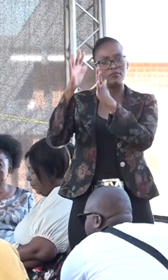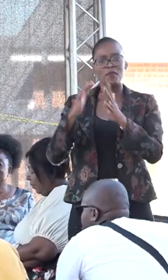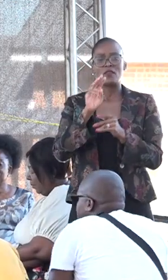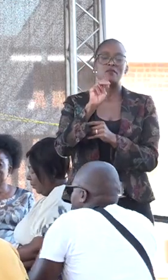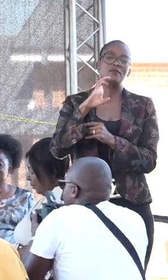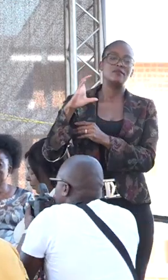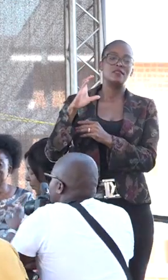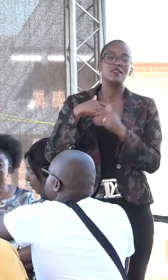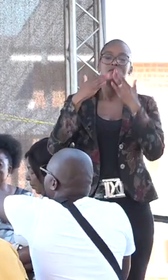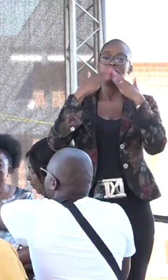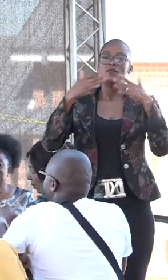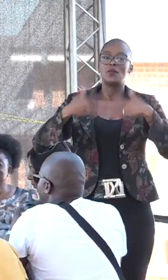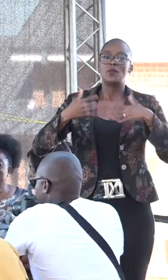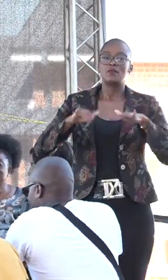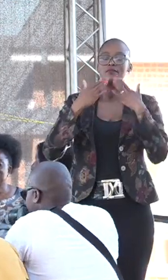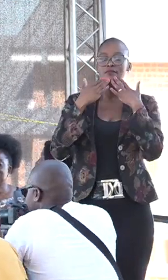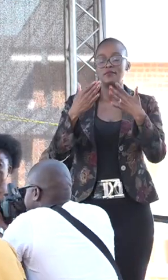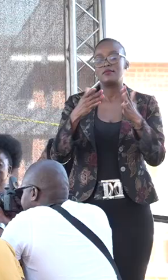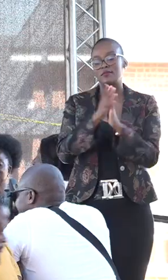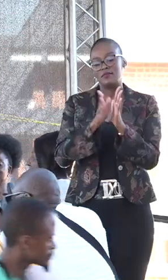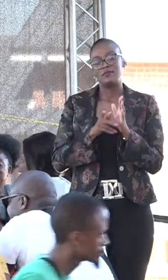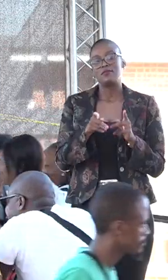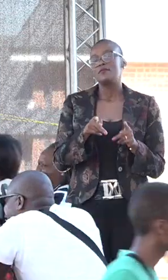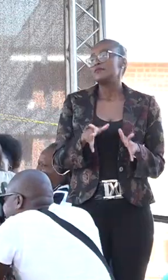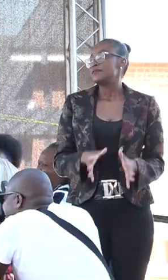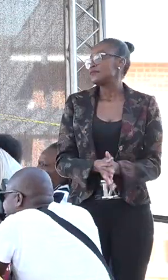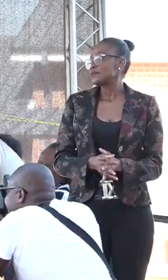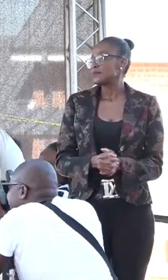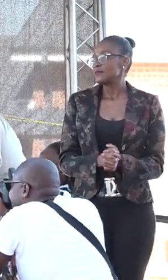MEC. Thank you very much, Raleboha, Program Director.